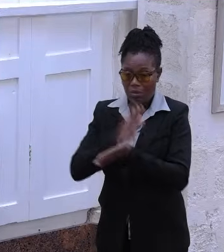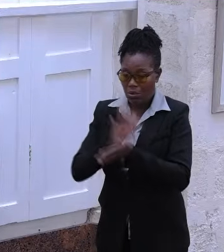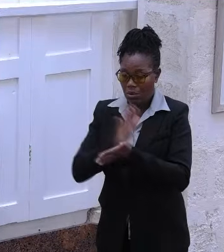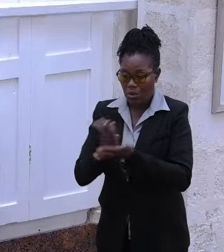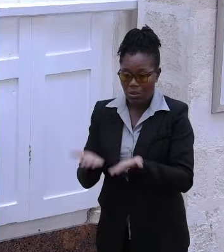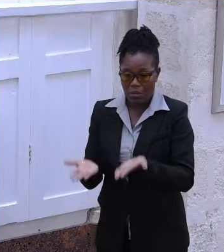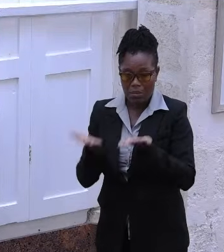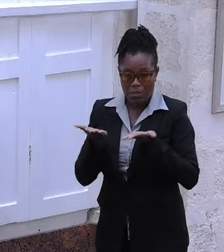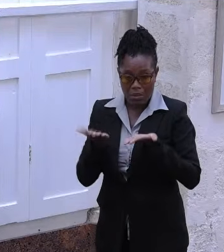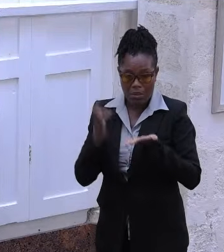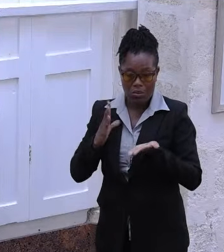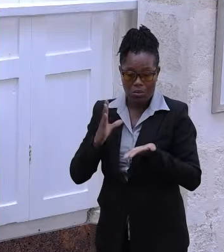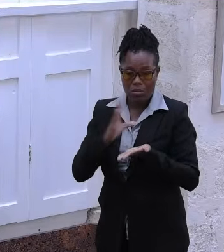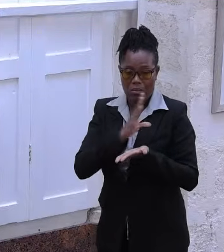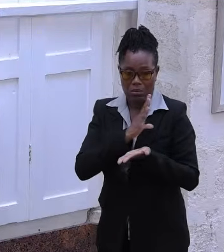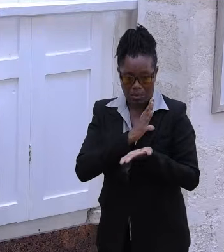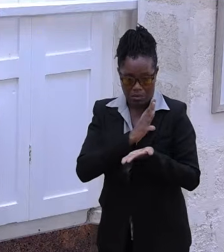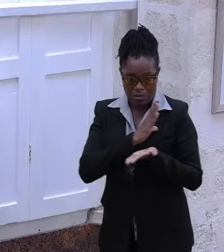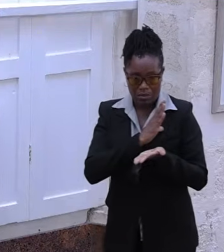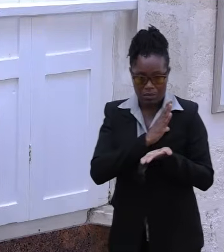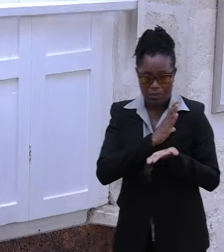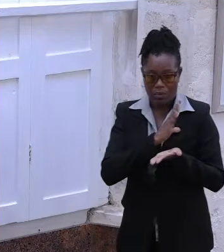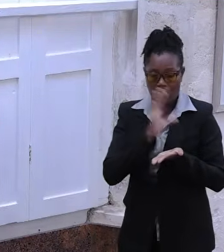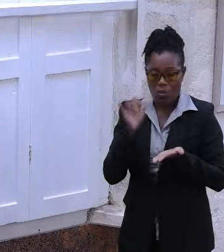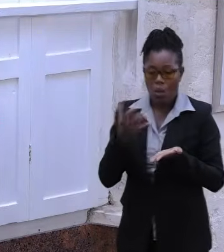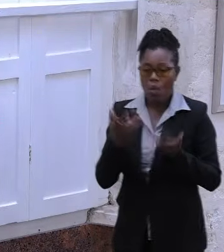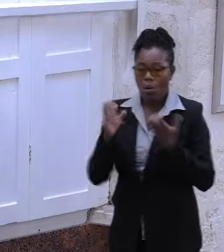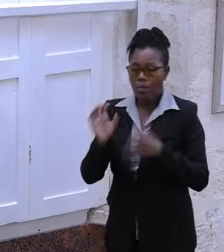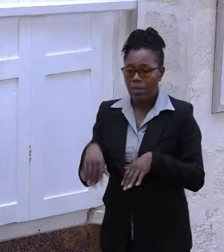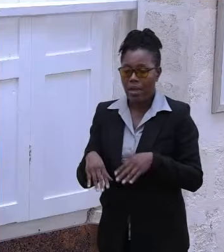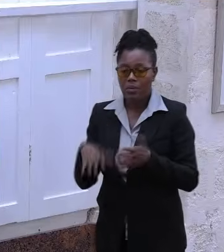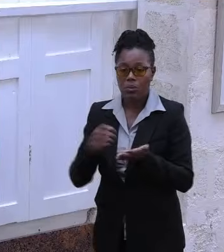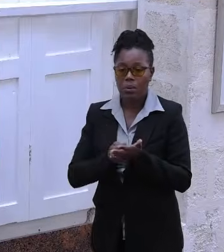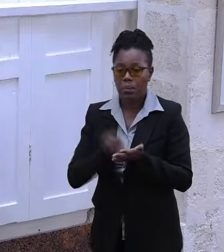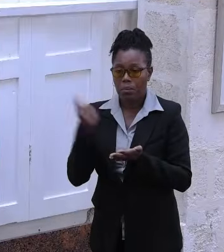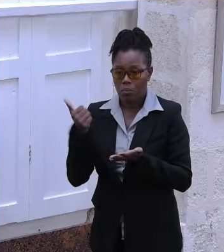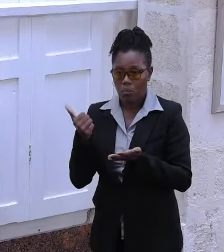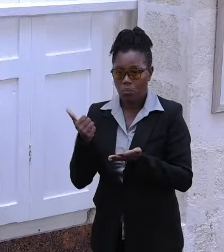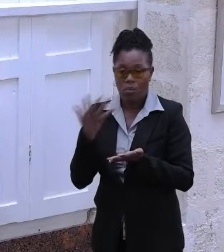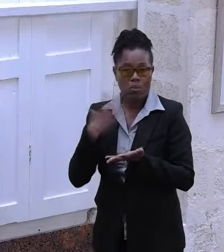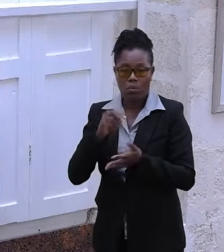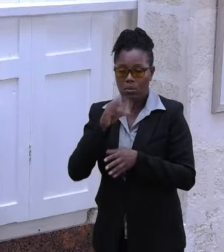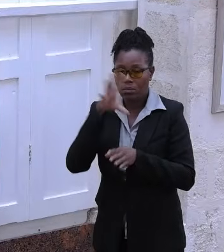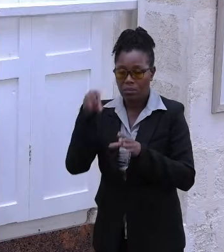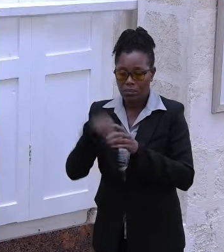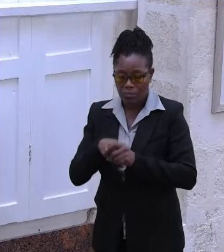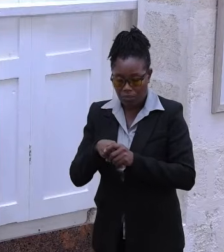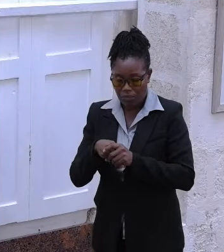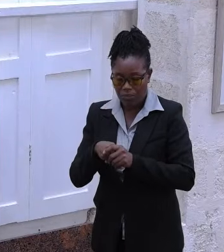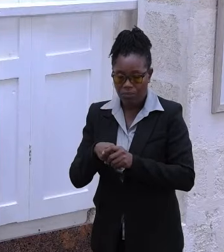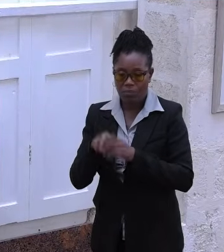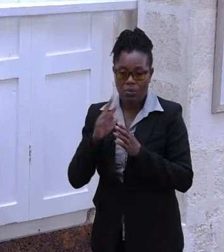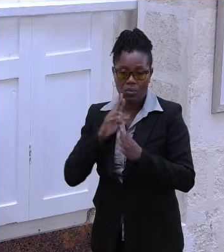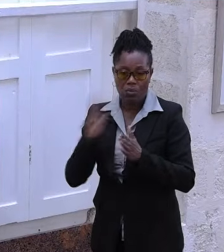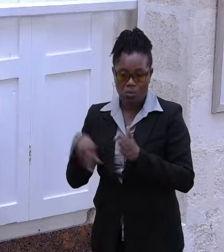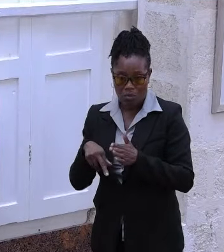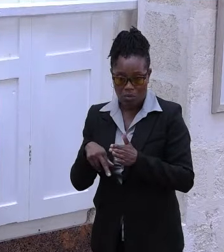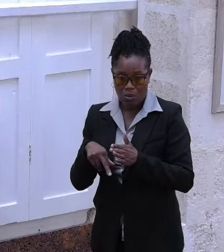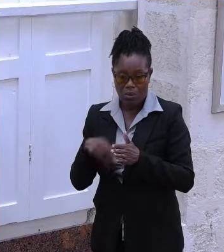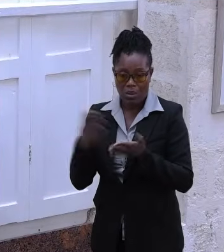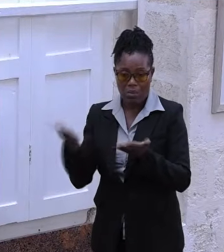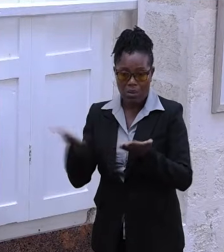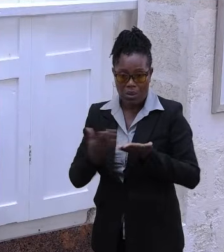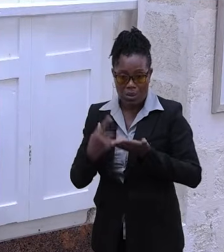committee. So I want that to be struck from the record, because I don't want it to go into the record at all that we're here